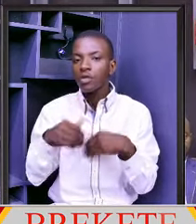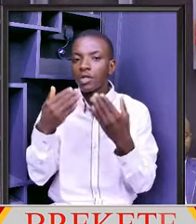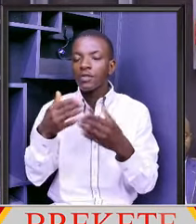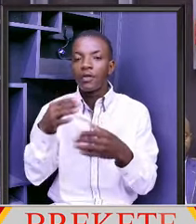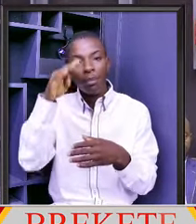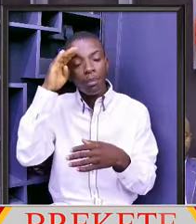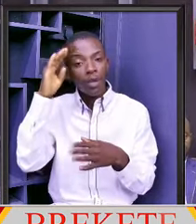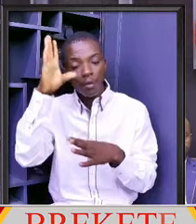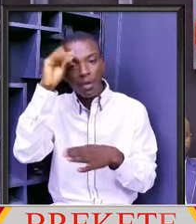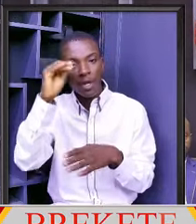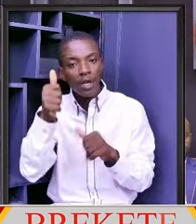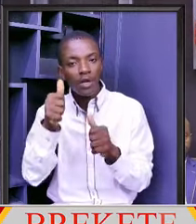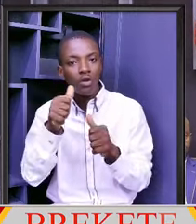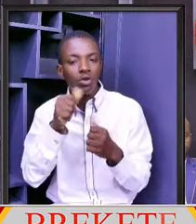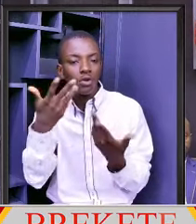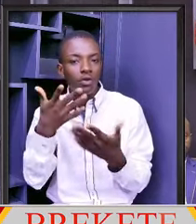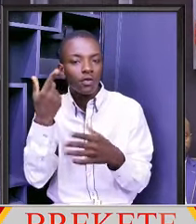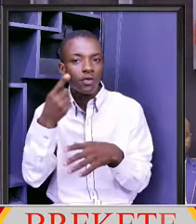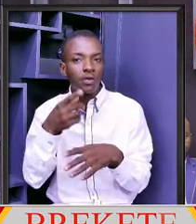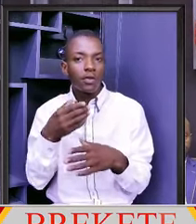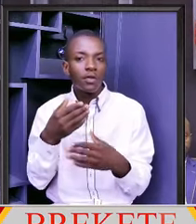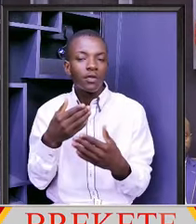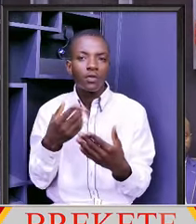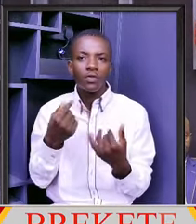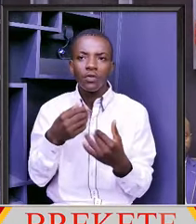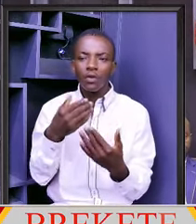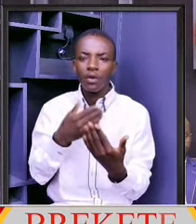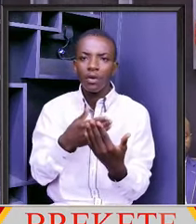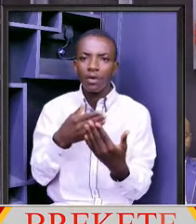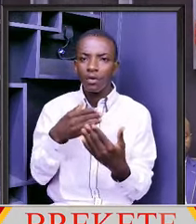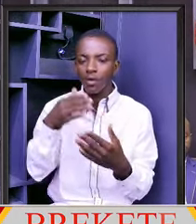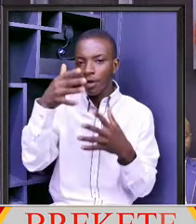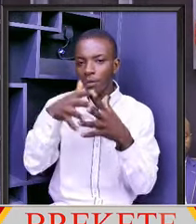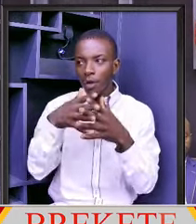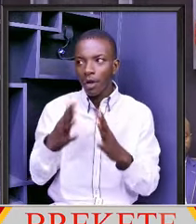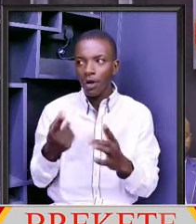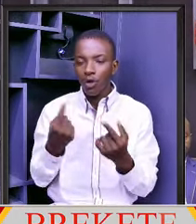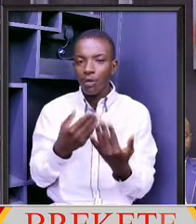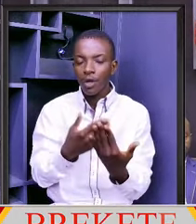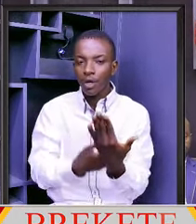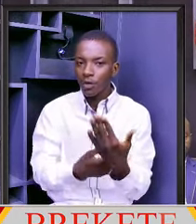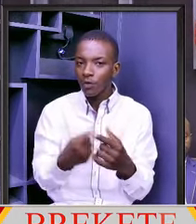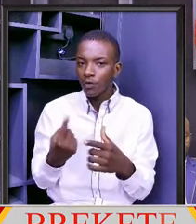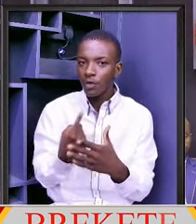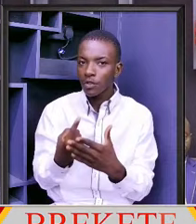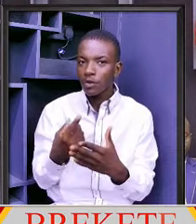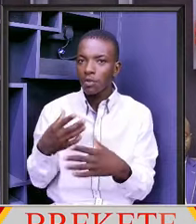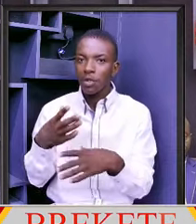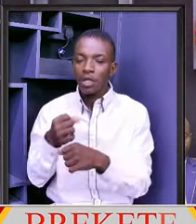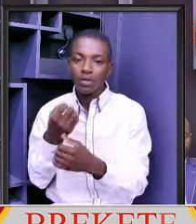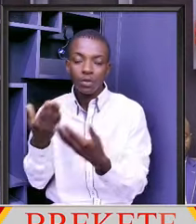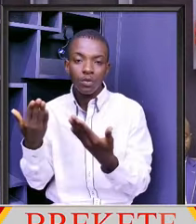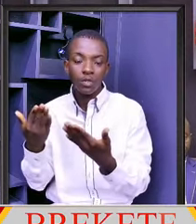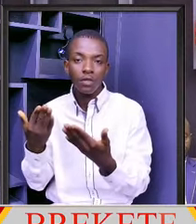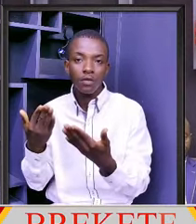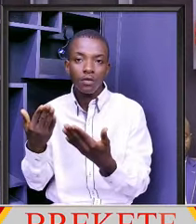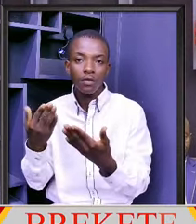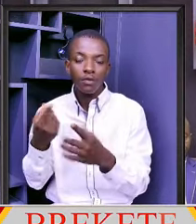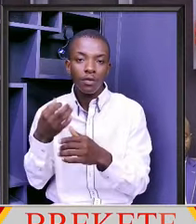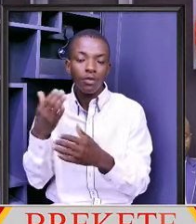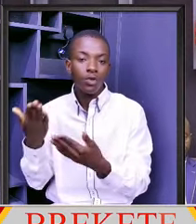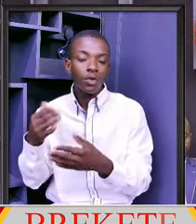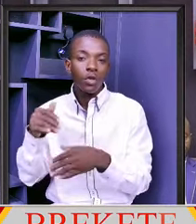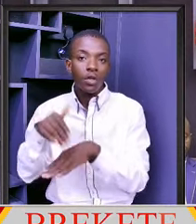If Oyibo man wake up in the morning, greet you first before you greet him. Make you know, say, either he don't collect something from you in the night